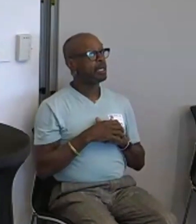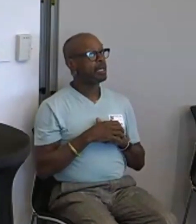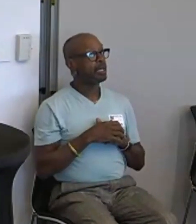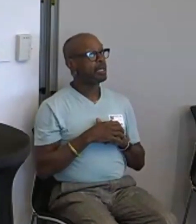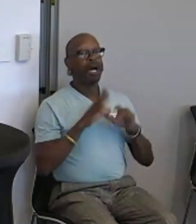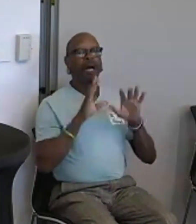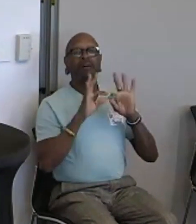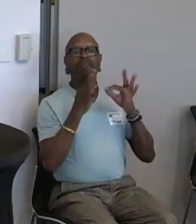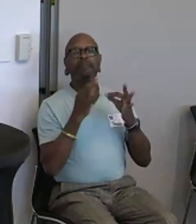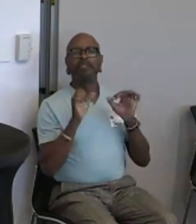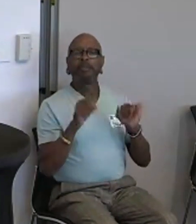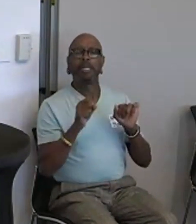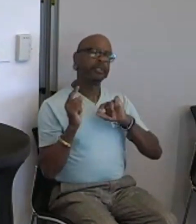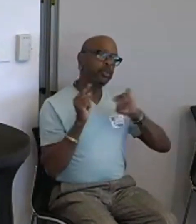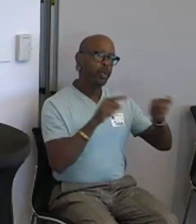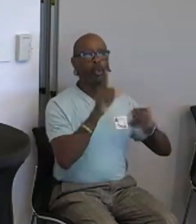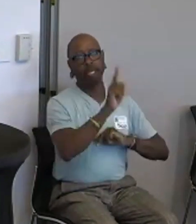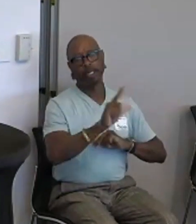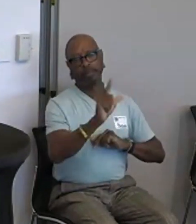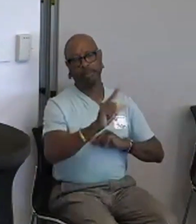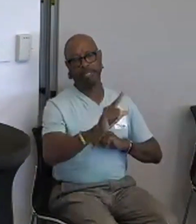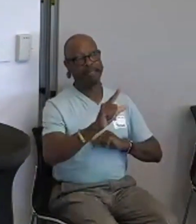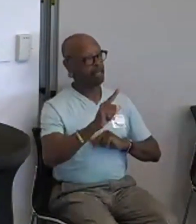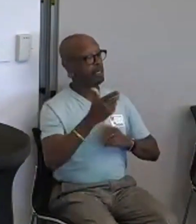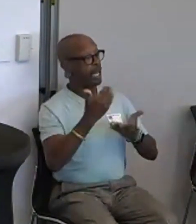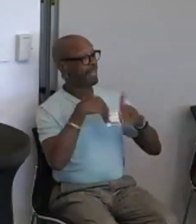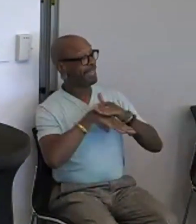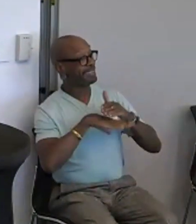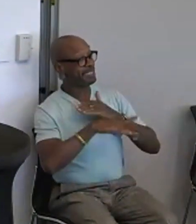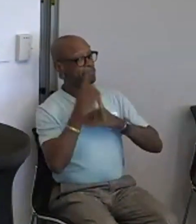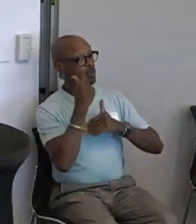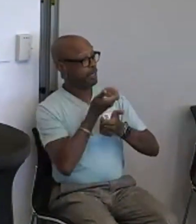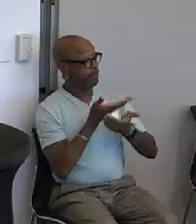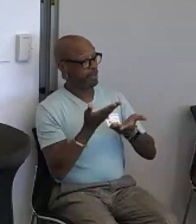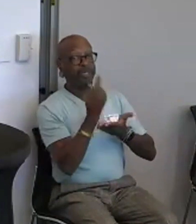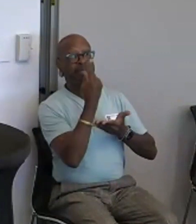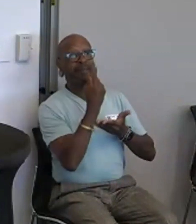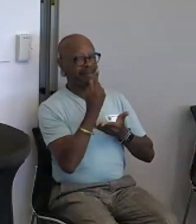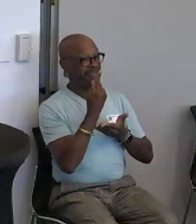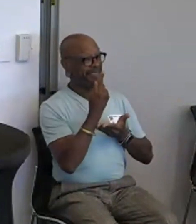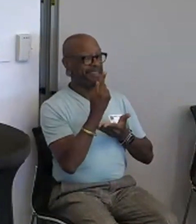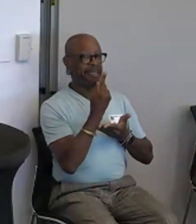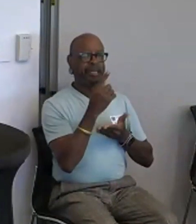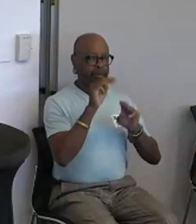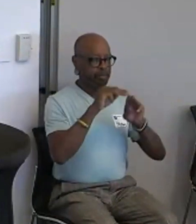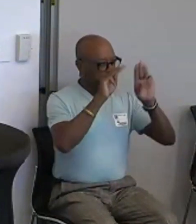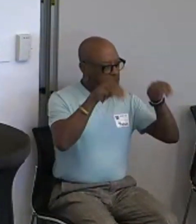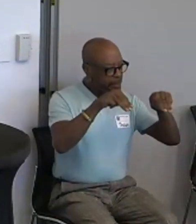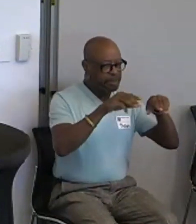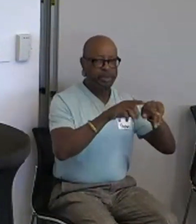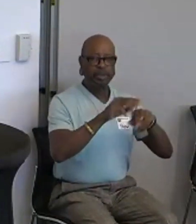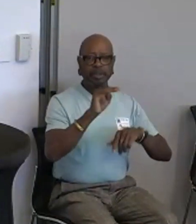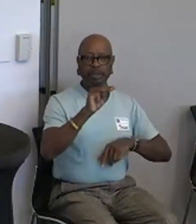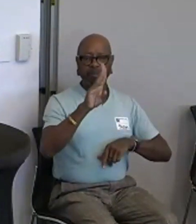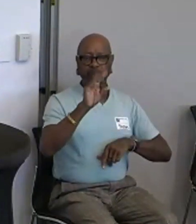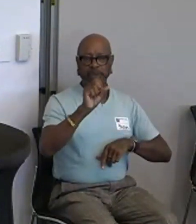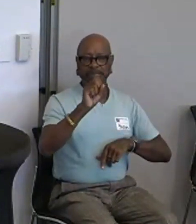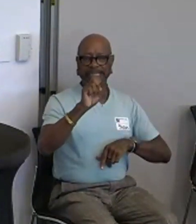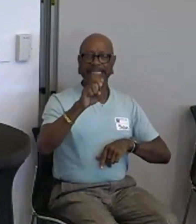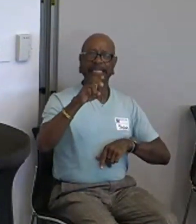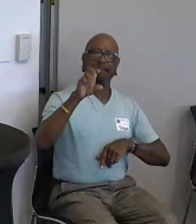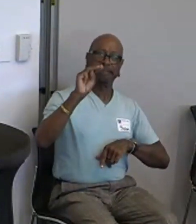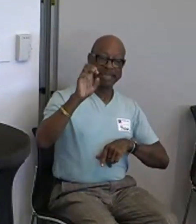families should be able to go to the library, and there's access for everybody in a family. Museums, same thing, like museum